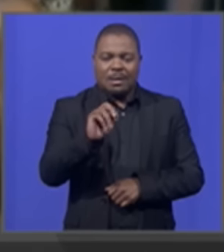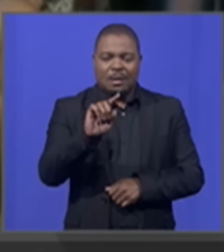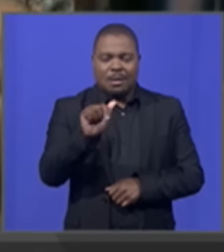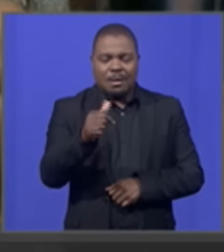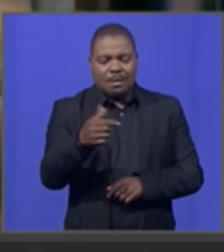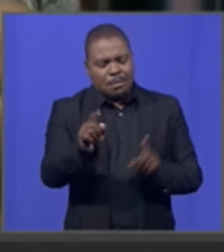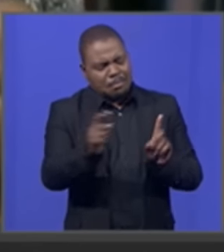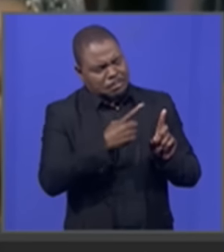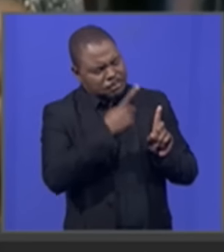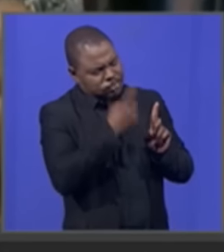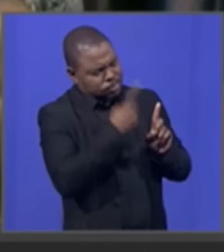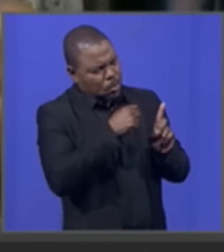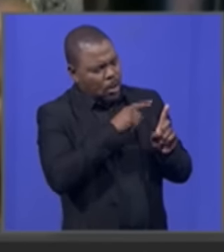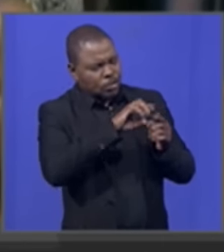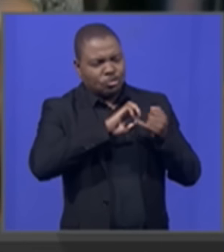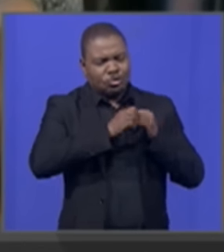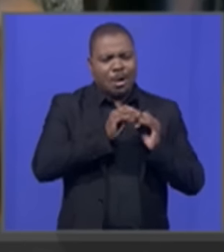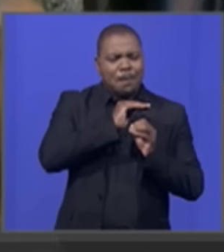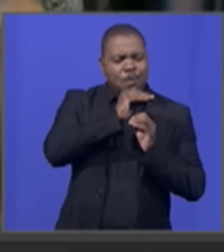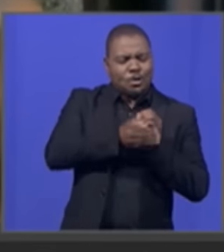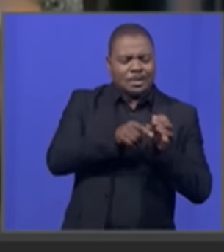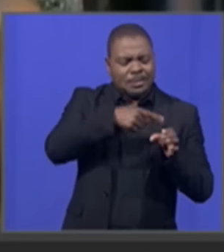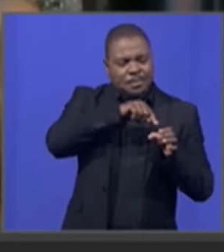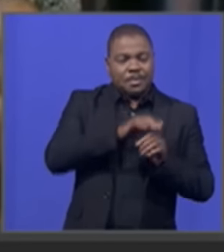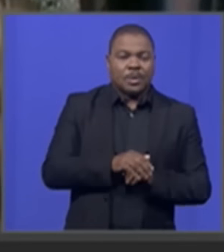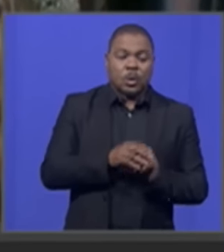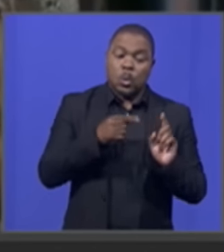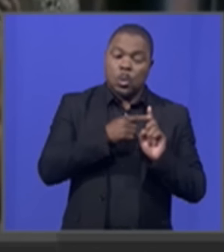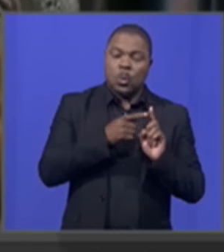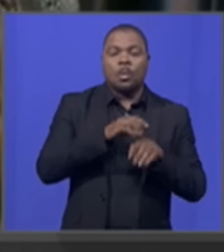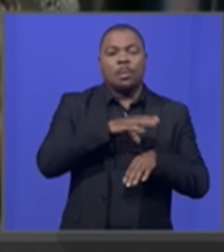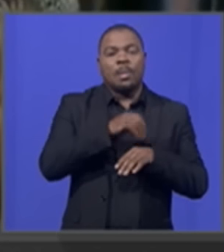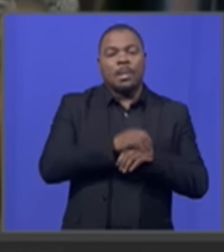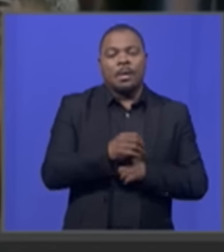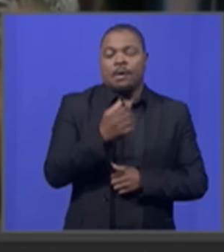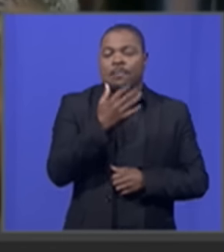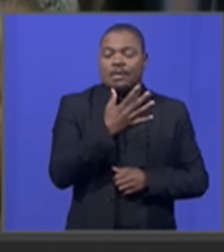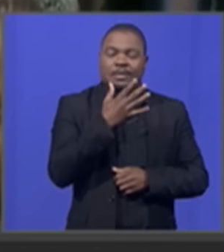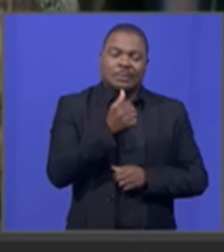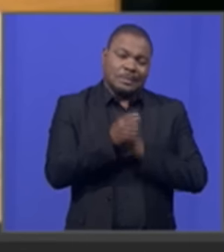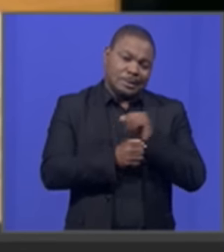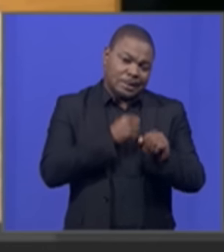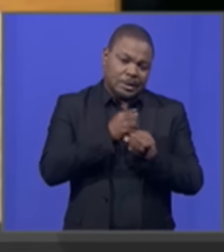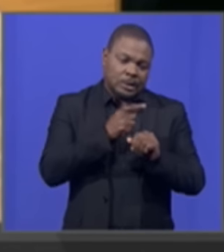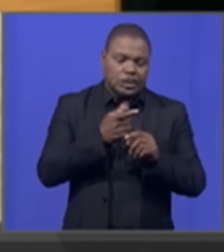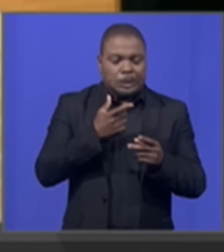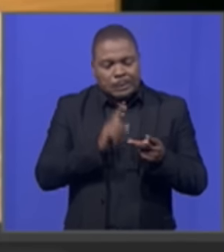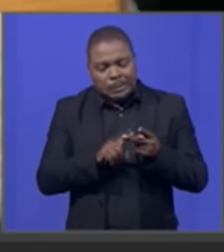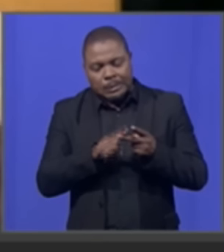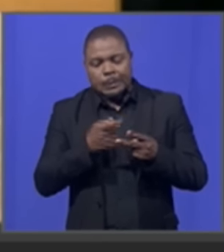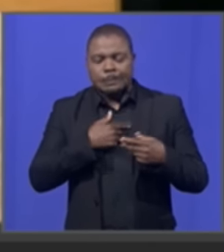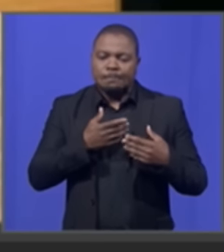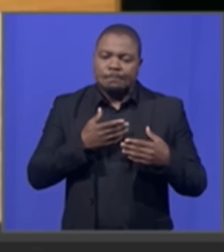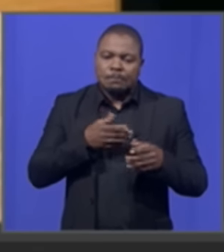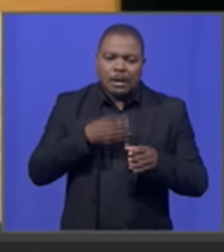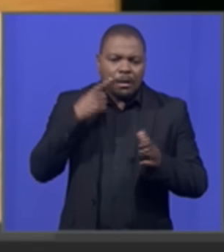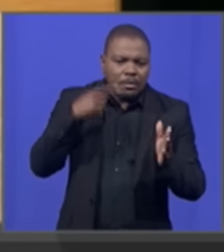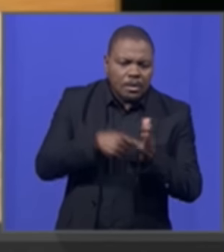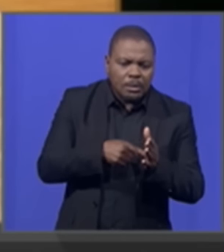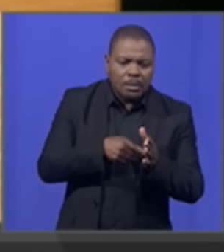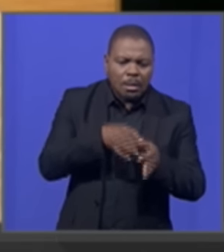emelela lefapha le yena. Johnson wa mengwage 56 o ipobotše gantšinyana gape a fa bohlatse bjo bo